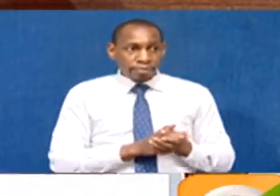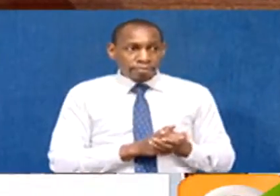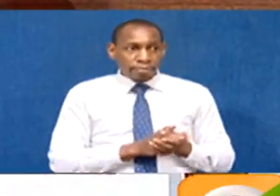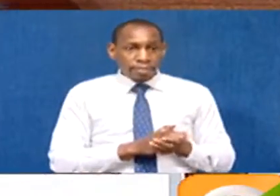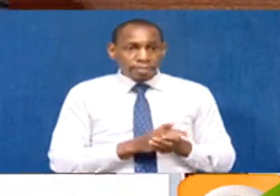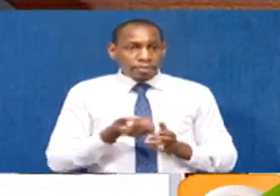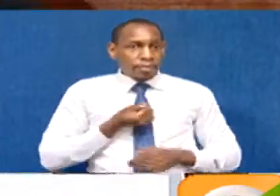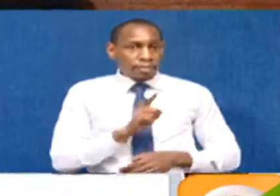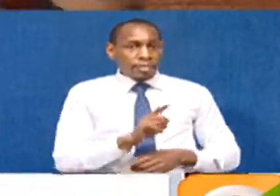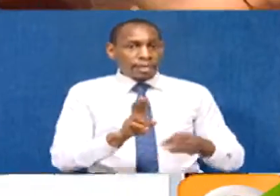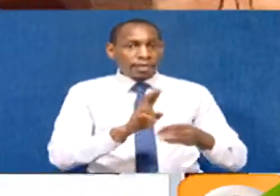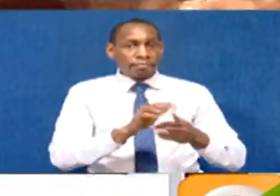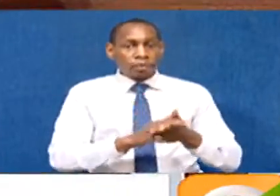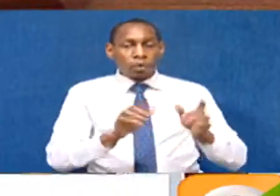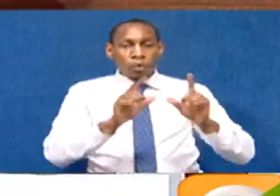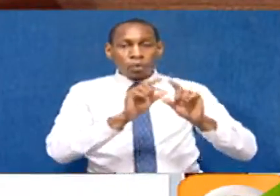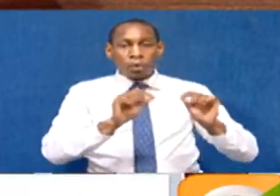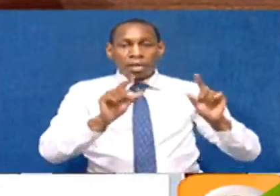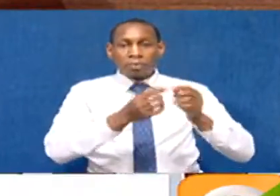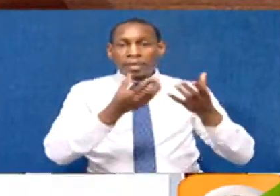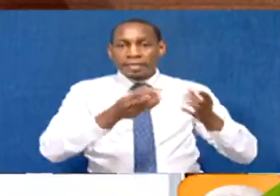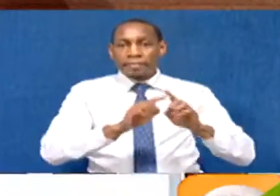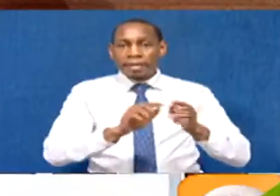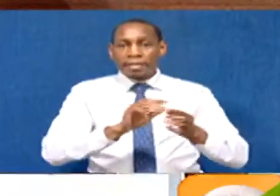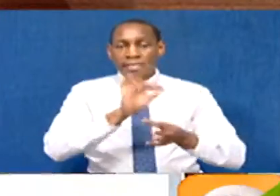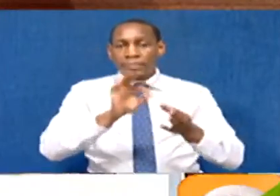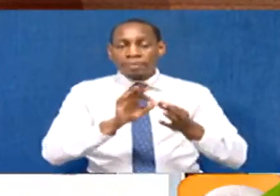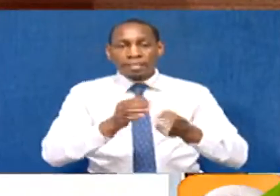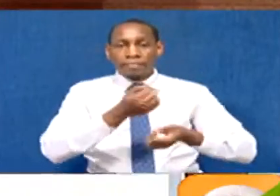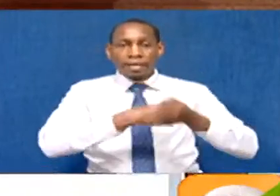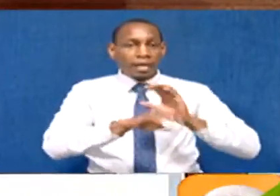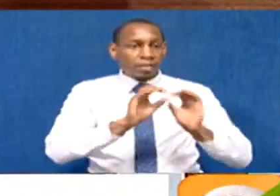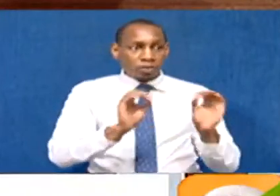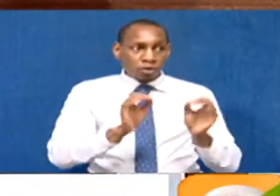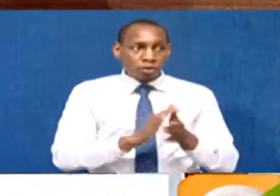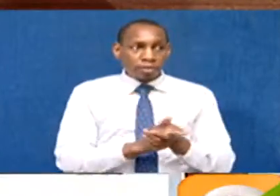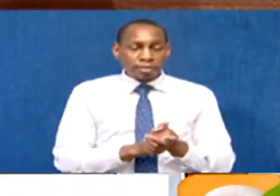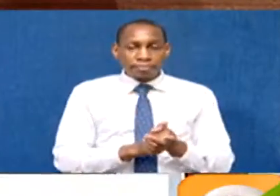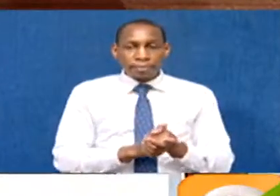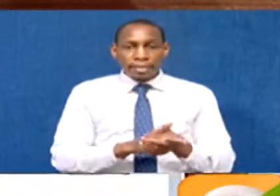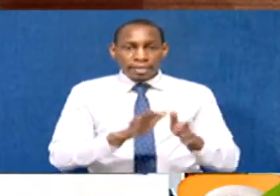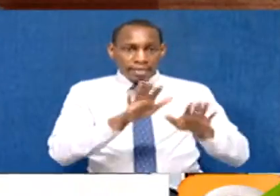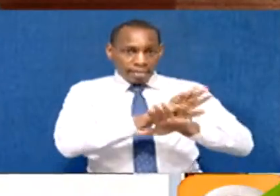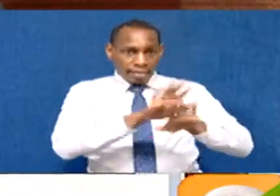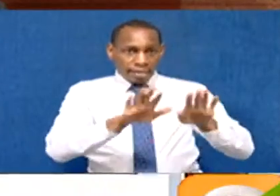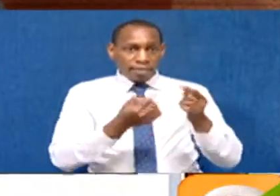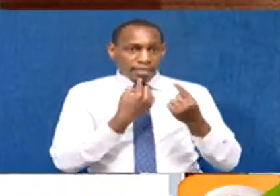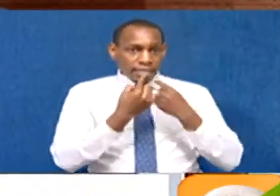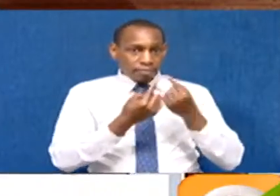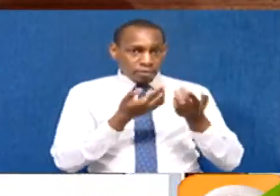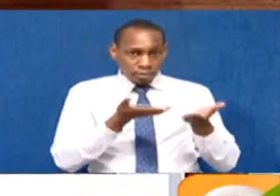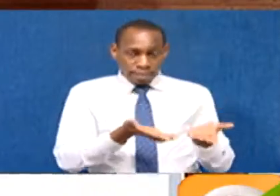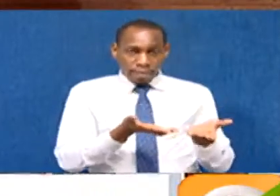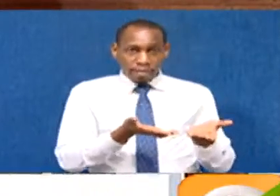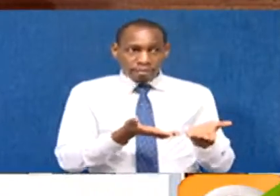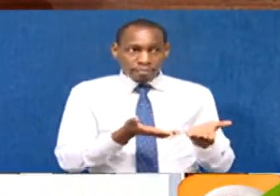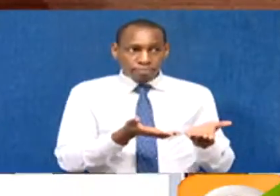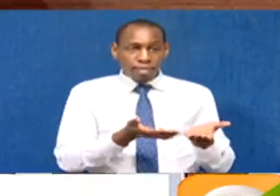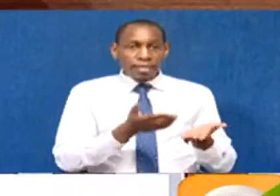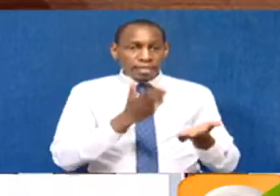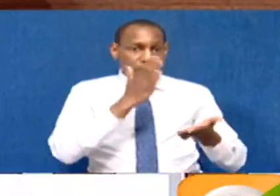concerned. She's using big words, but nothing specific. Everything I have spoken here, I